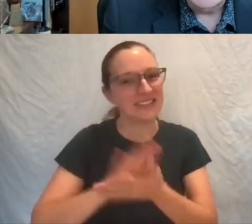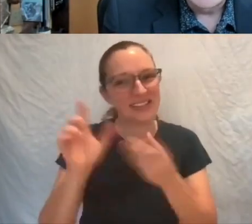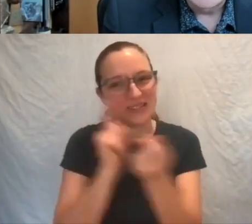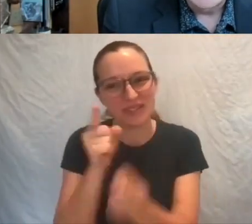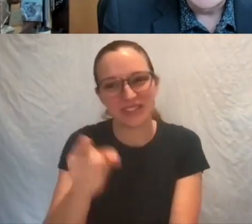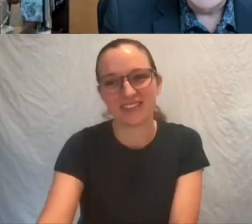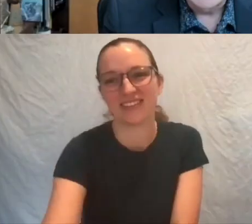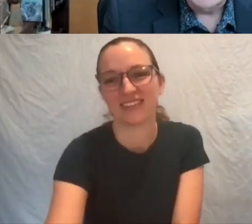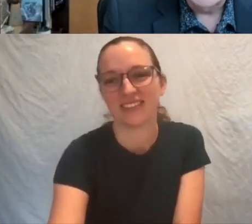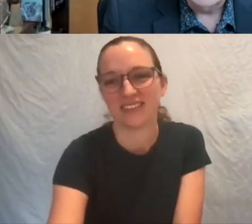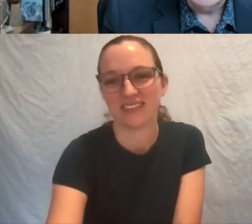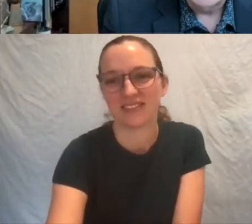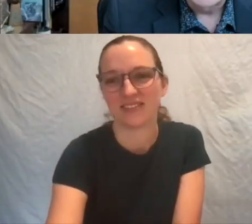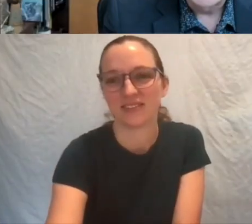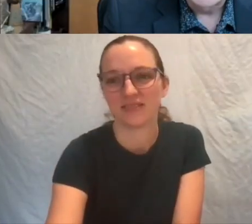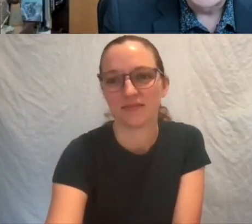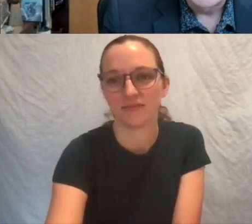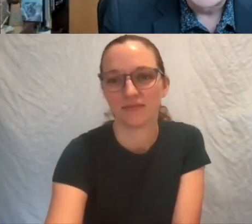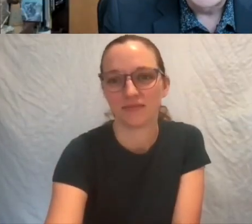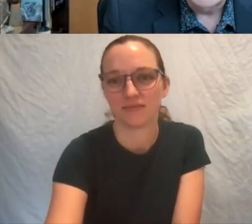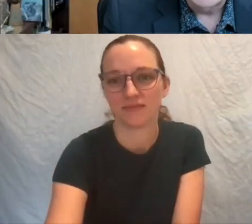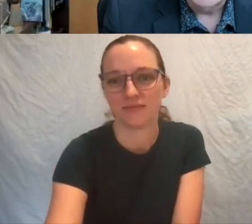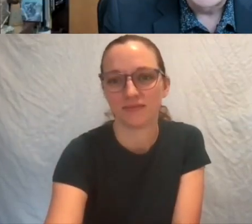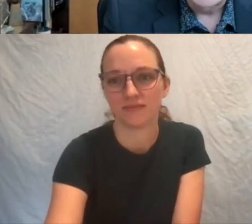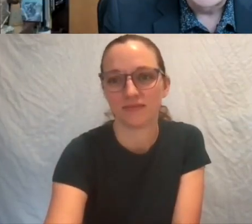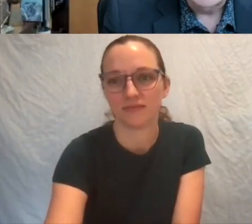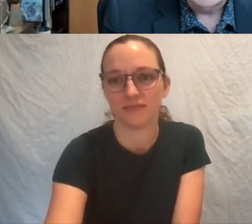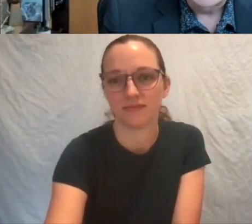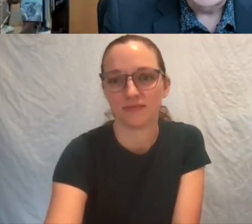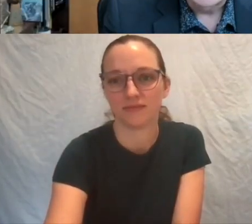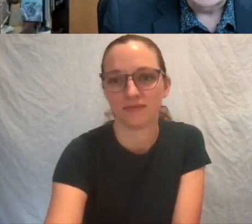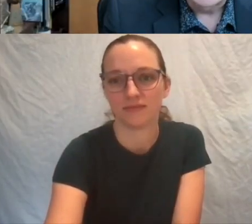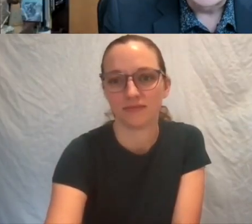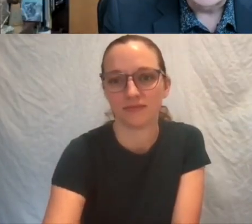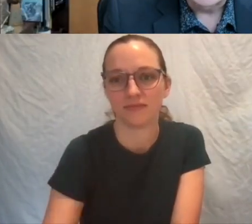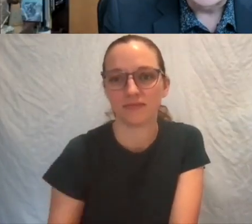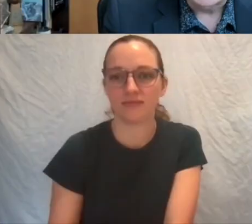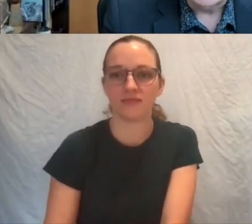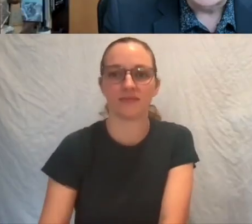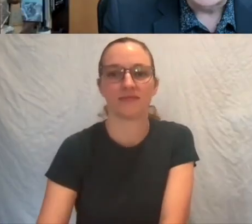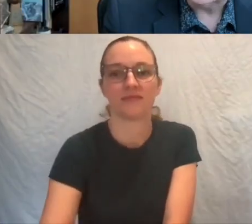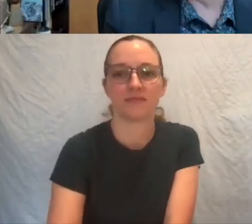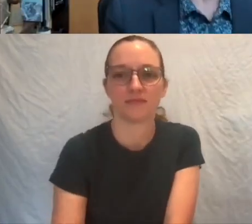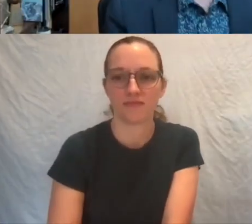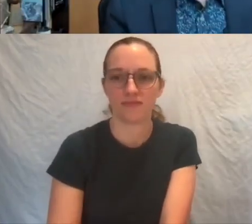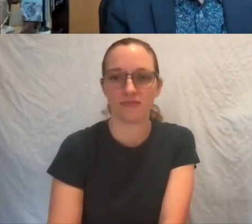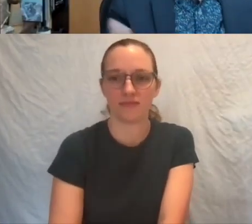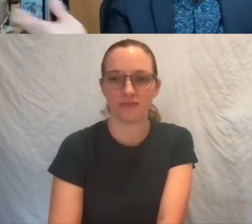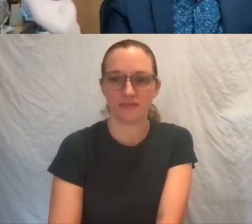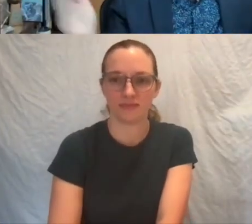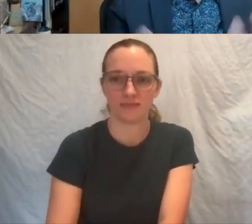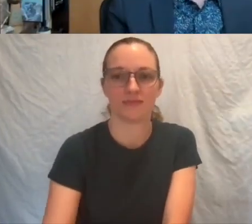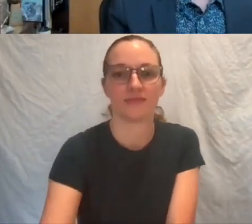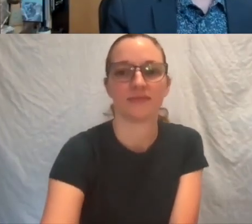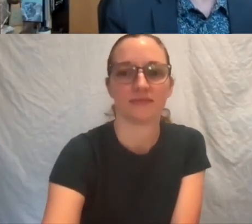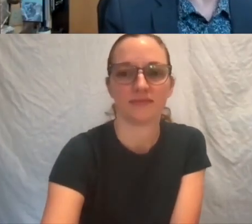Marissa. Lovely to meet you too. Hello. David, once again, thank you for having us on. We appreciate the opportunity. of course, we